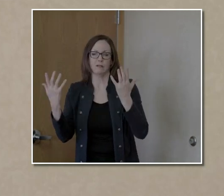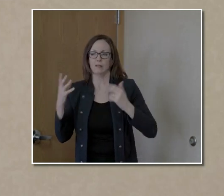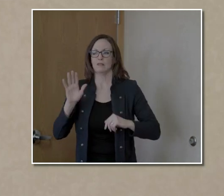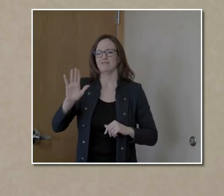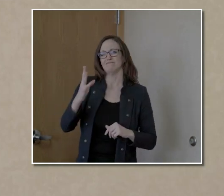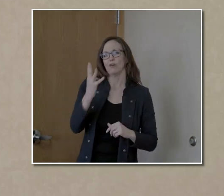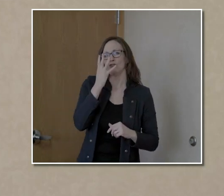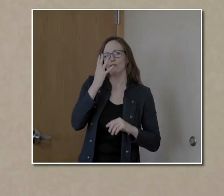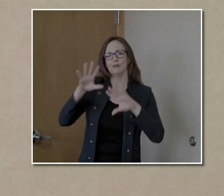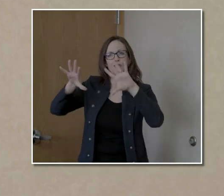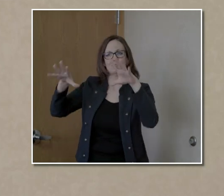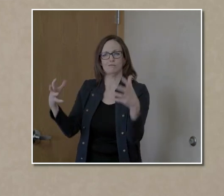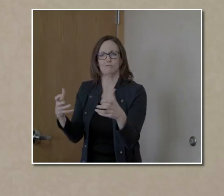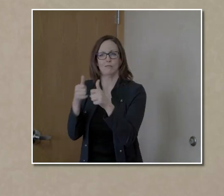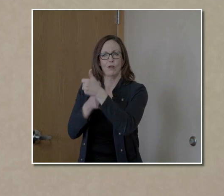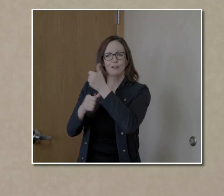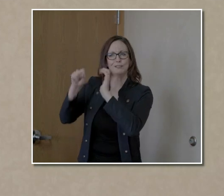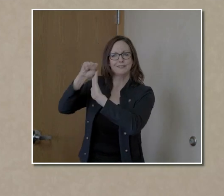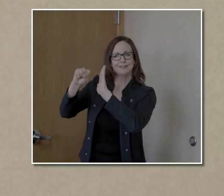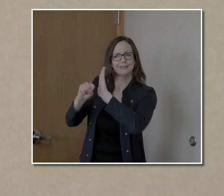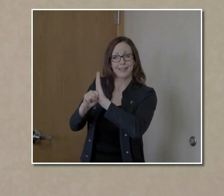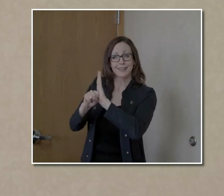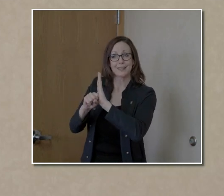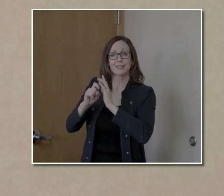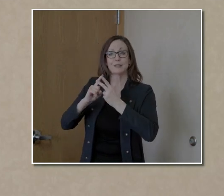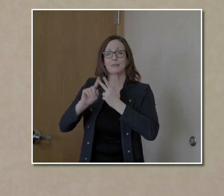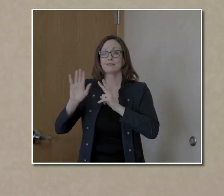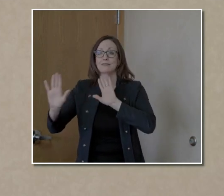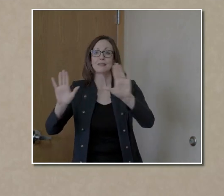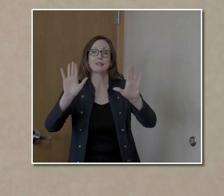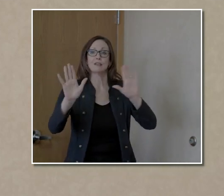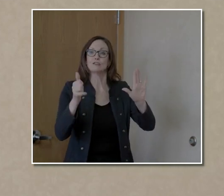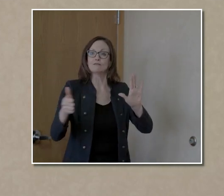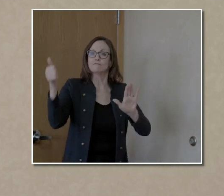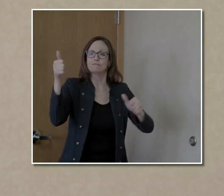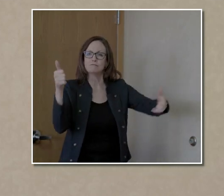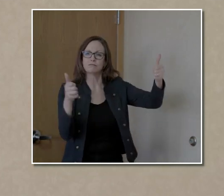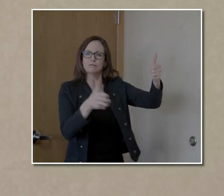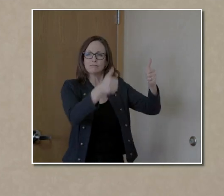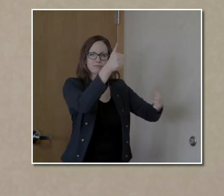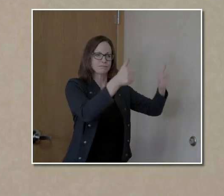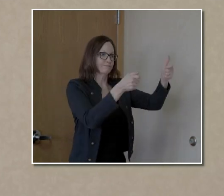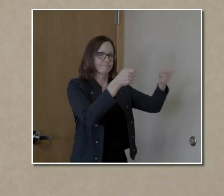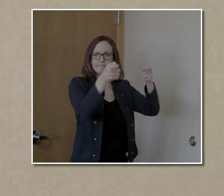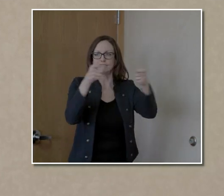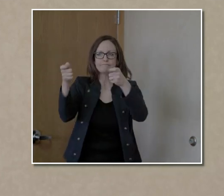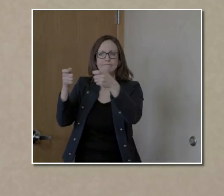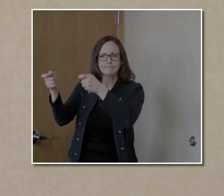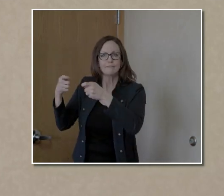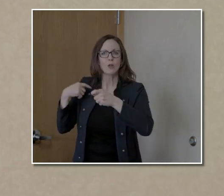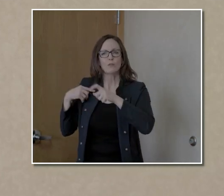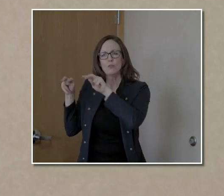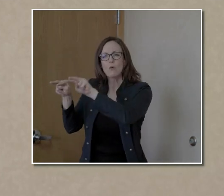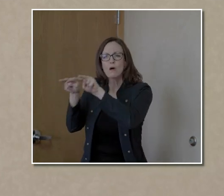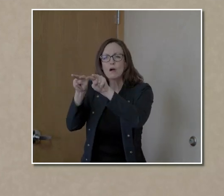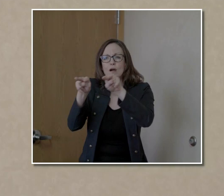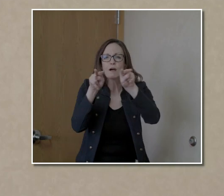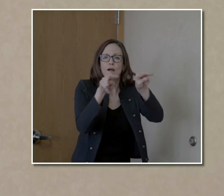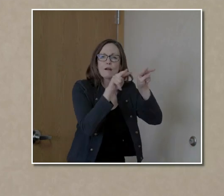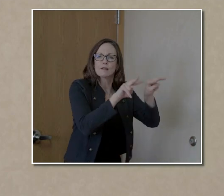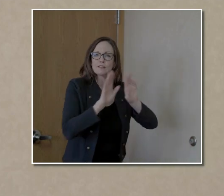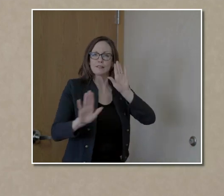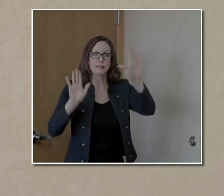of Corrections facilities very closely. We're in close contact with the Department of Corrections. There's actually in the state